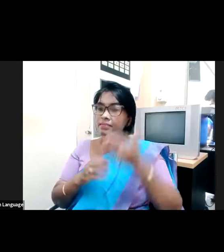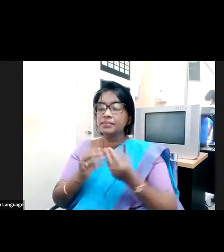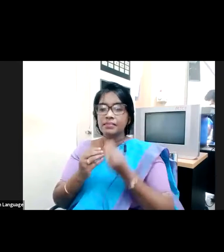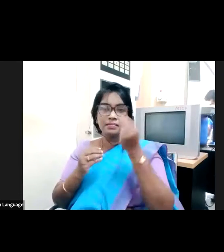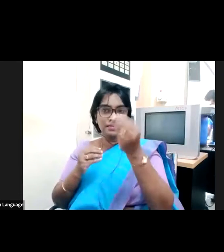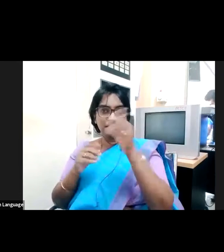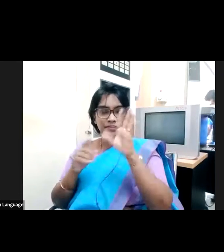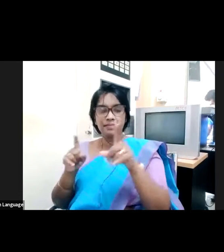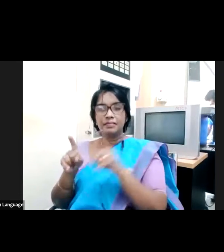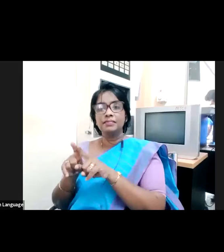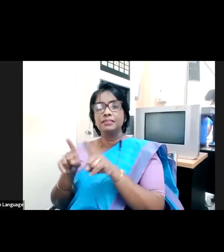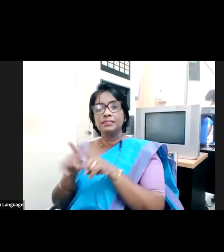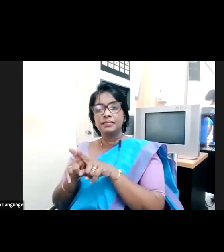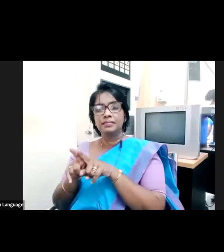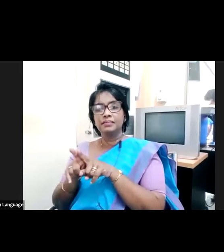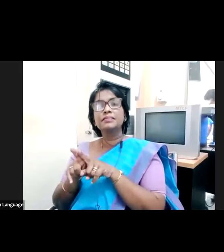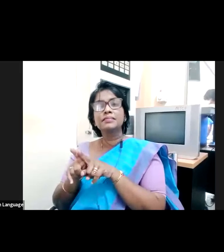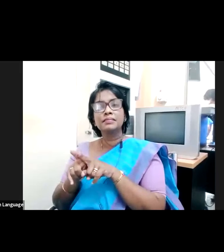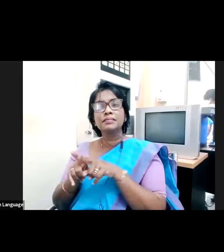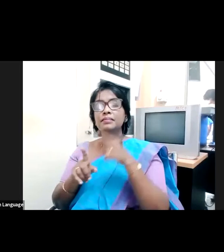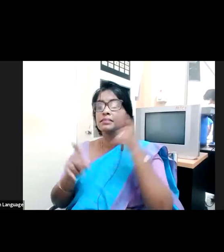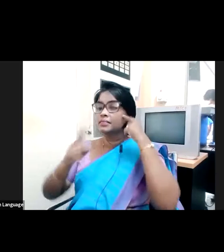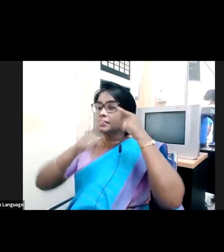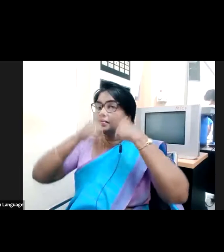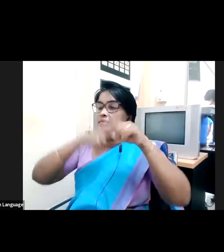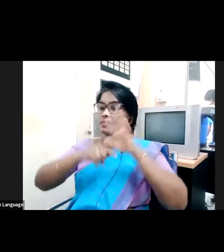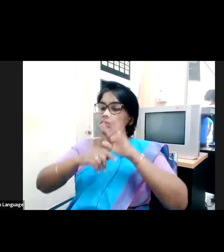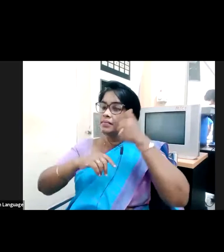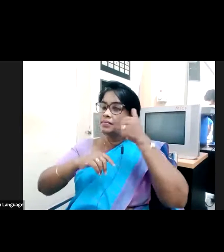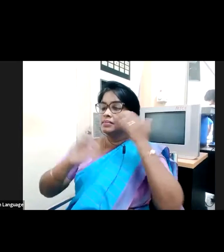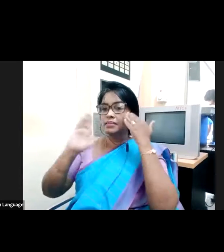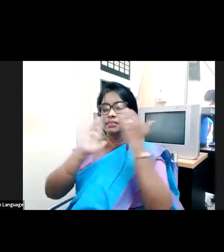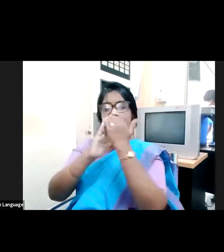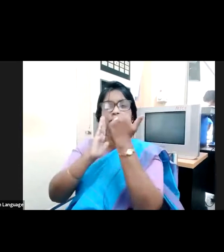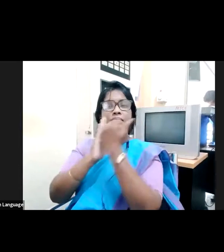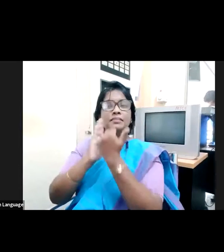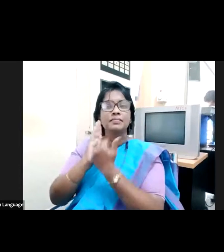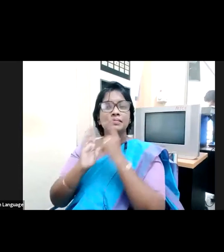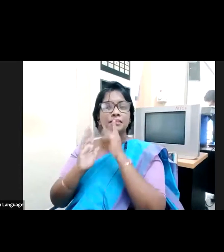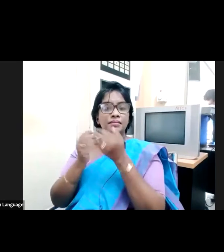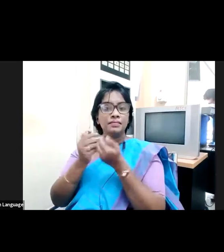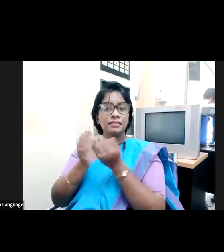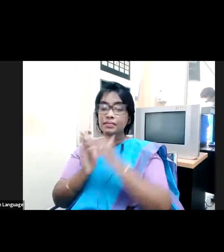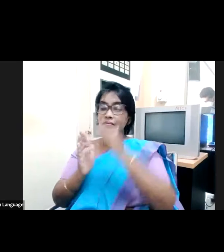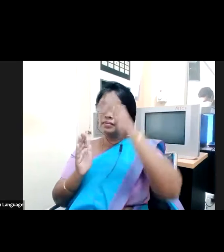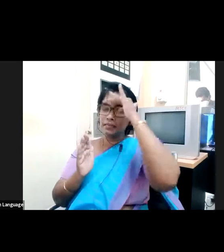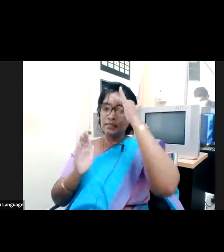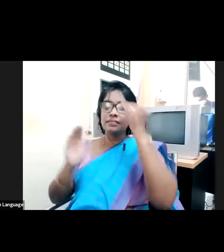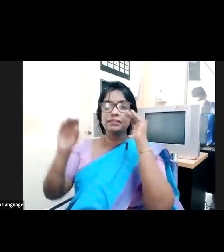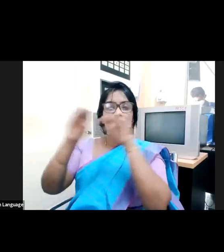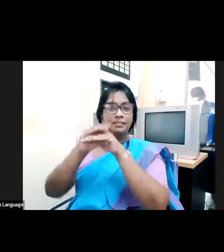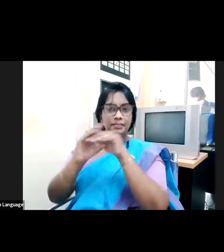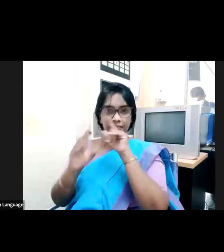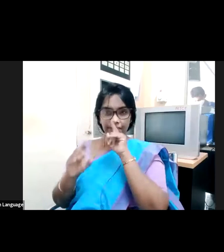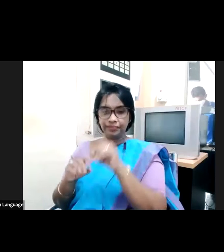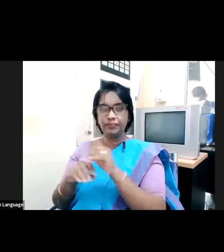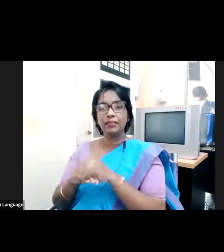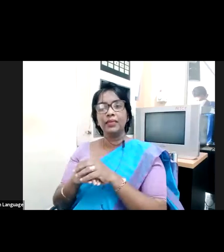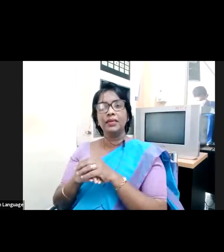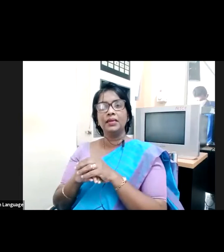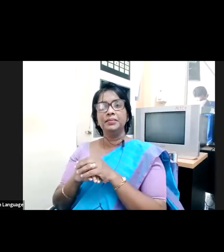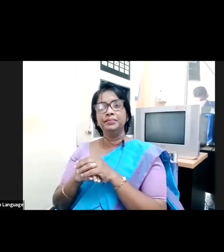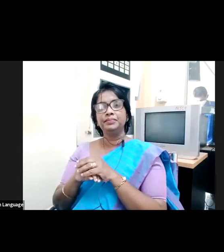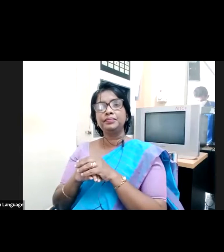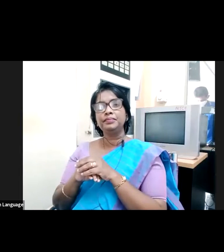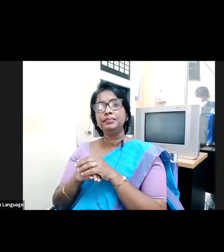a very important point, self-leadership. Now that has to be one key